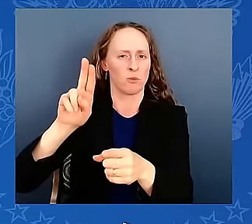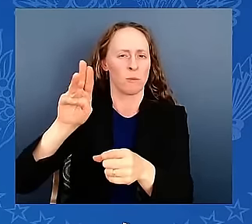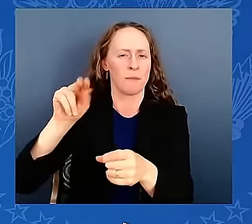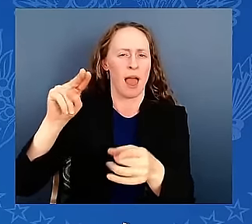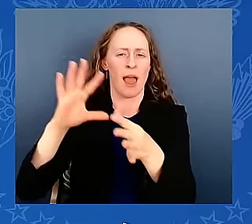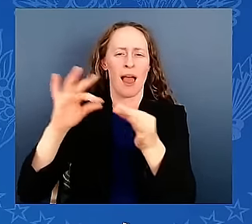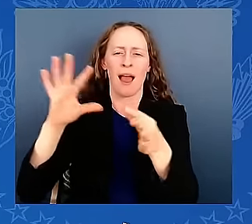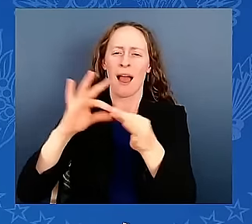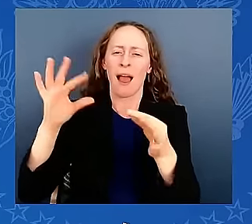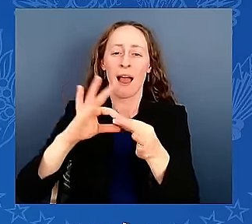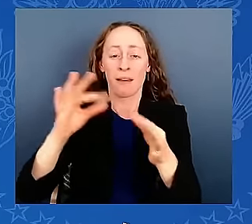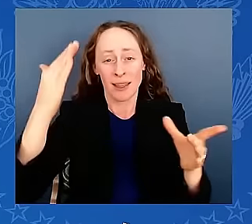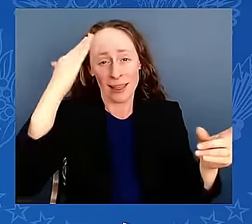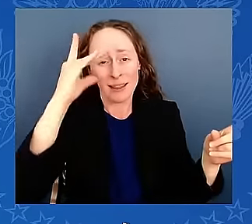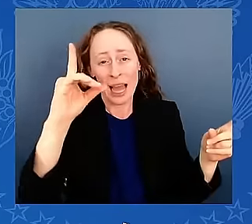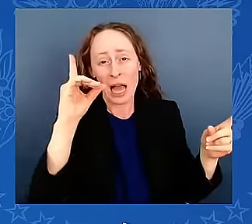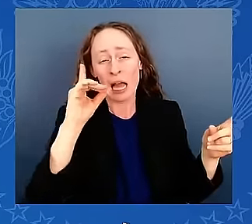dog.